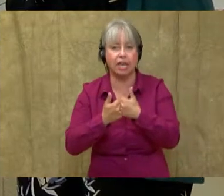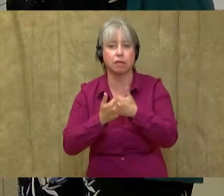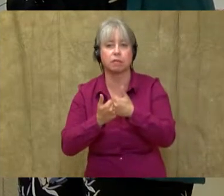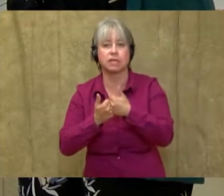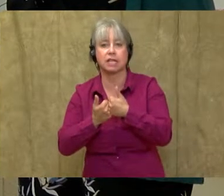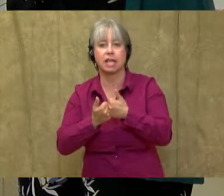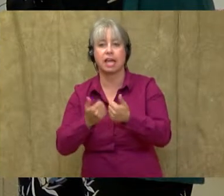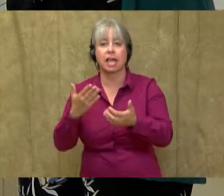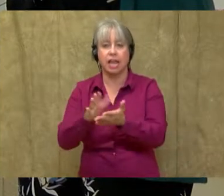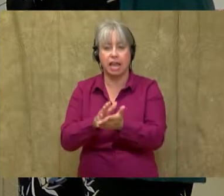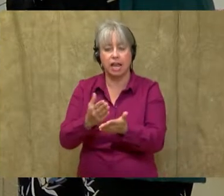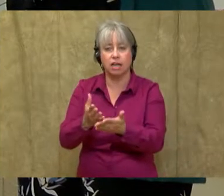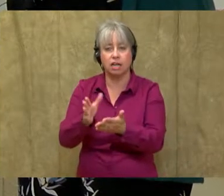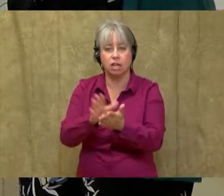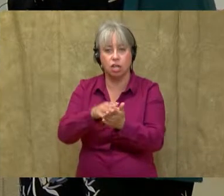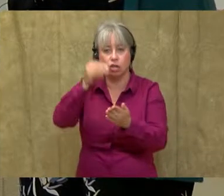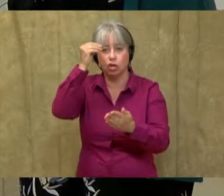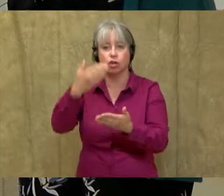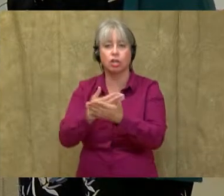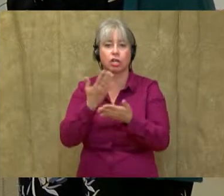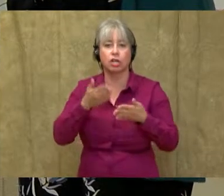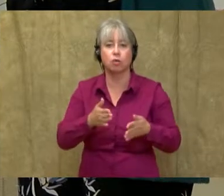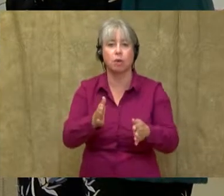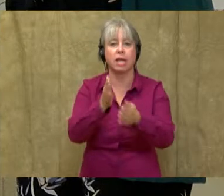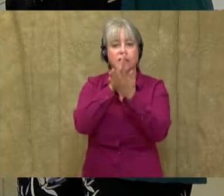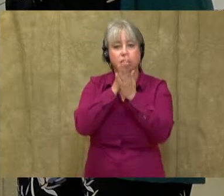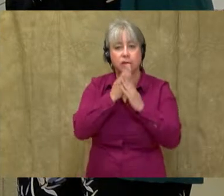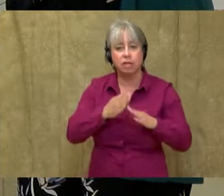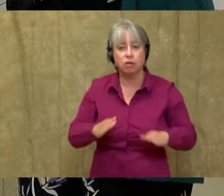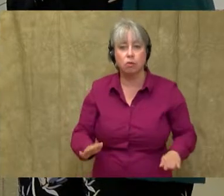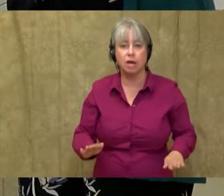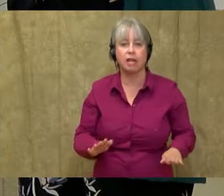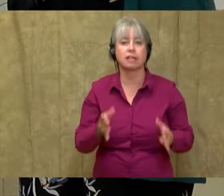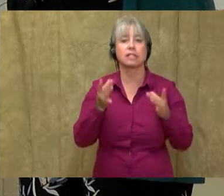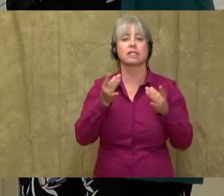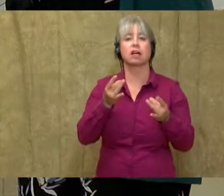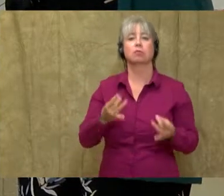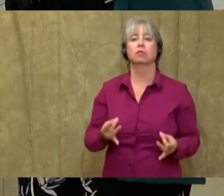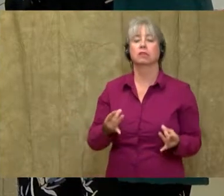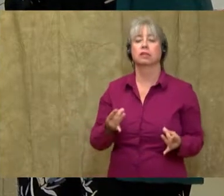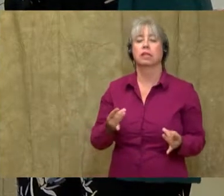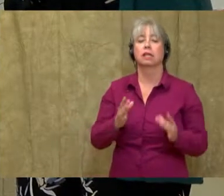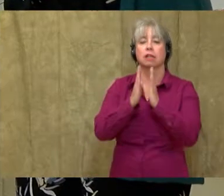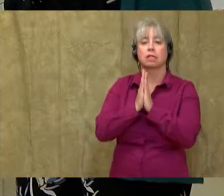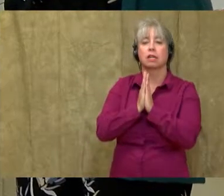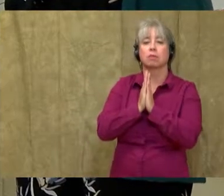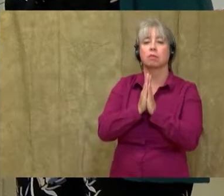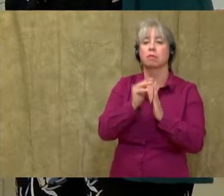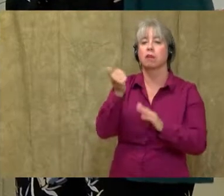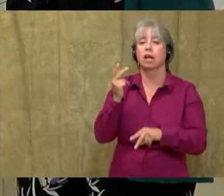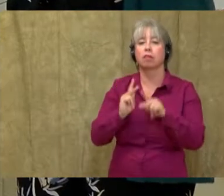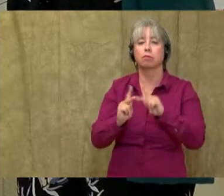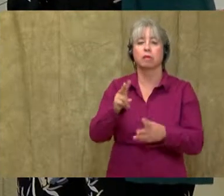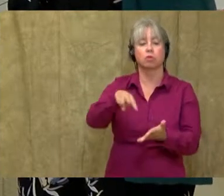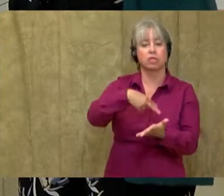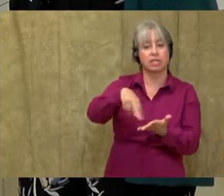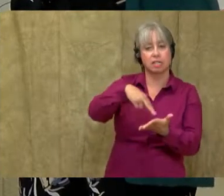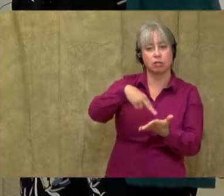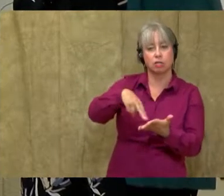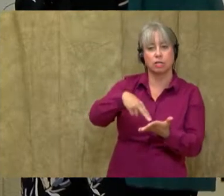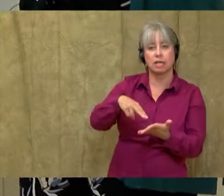still and listened more deeply, some meditated, some prayed, some danced, some met